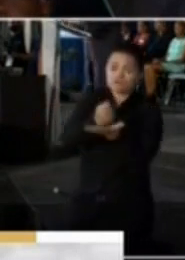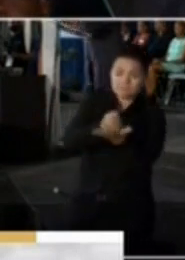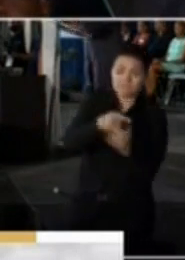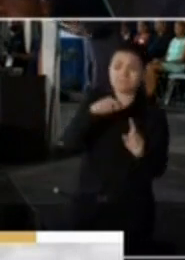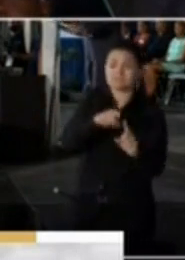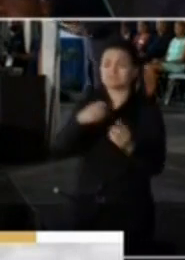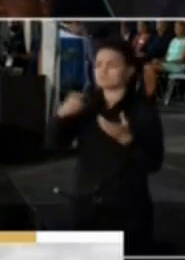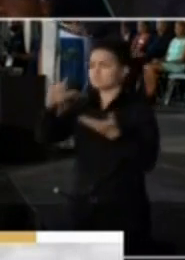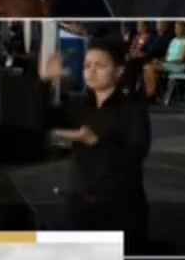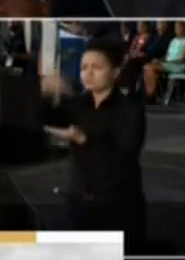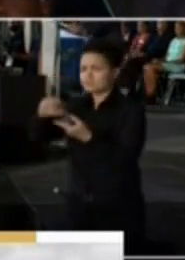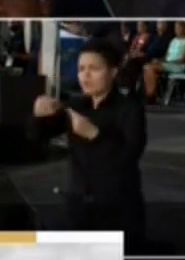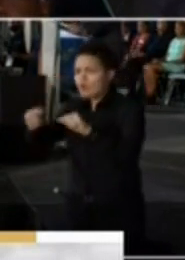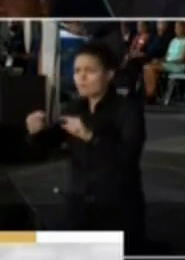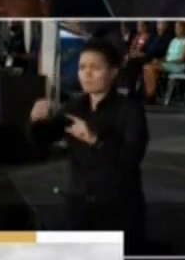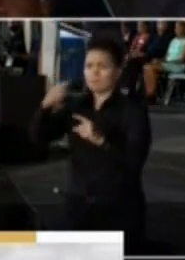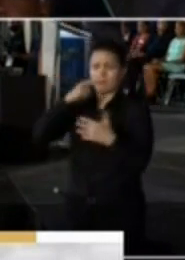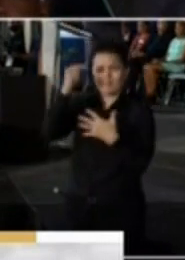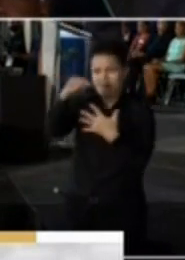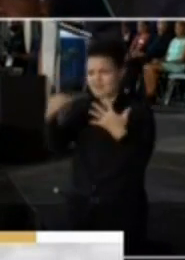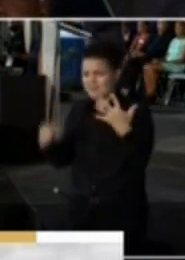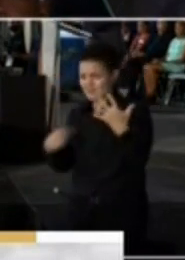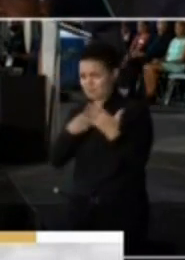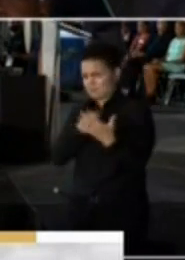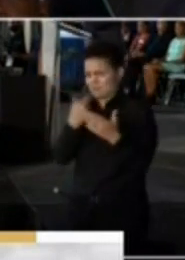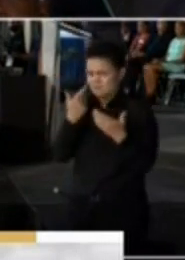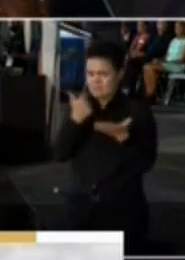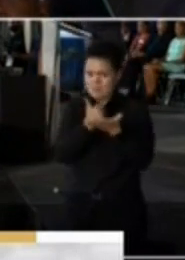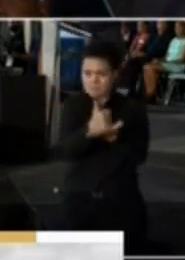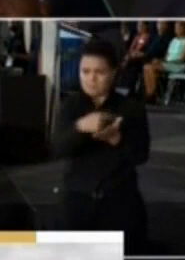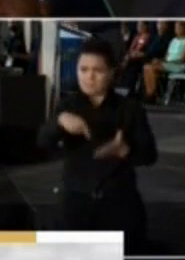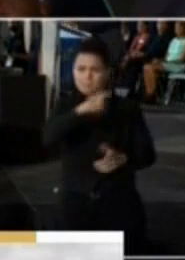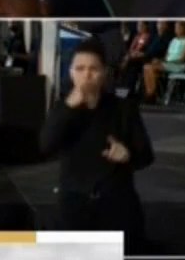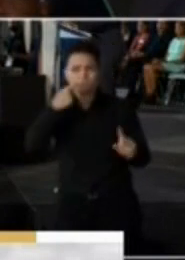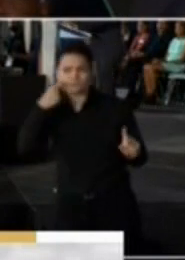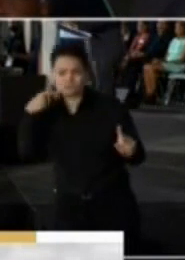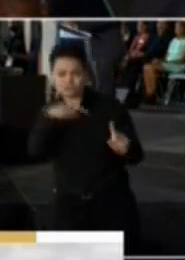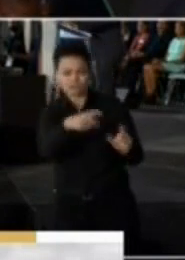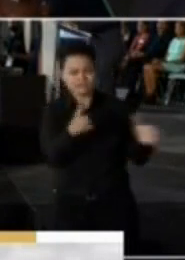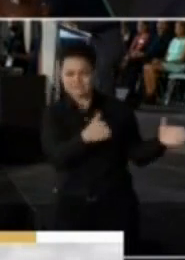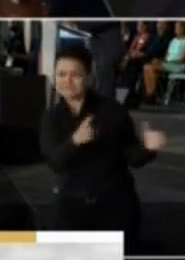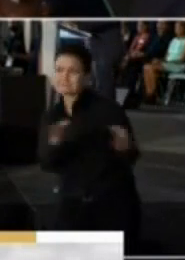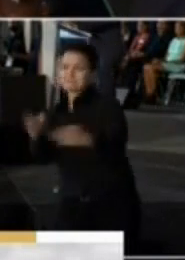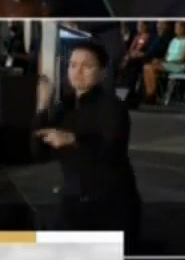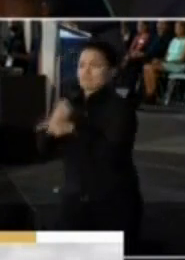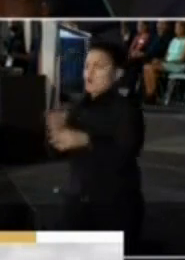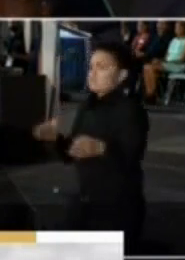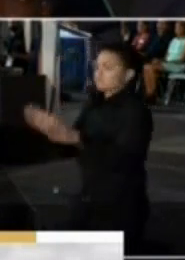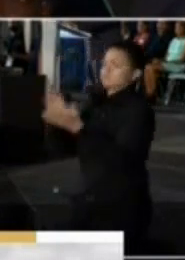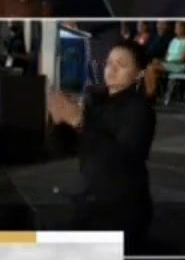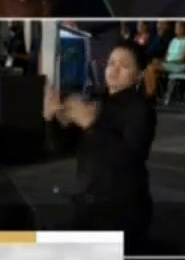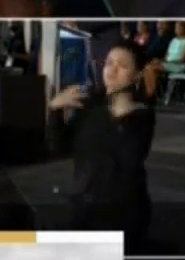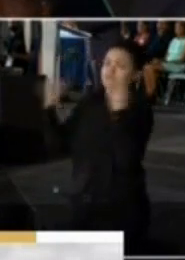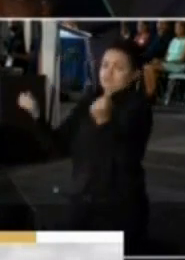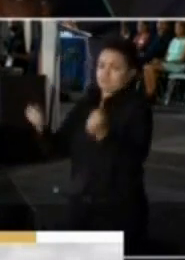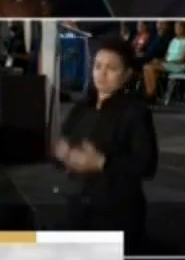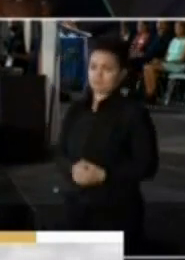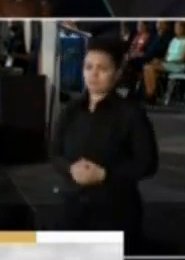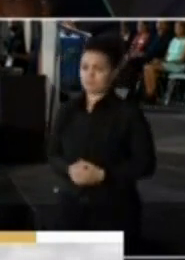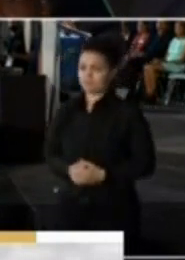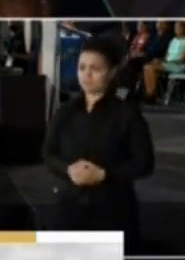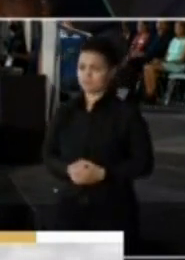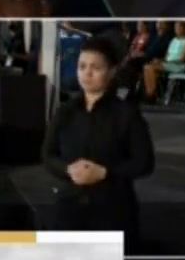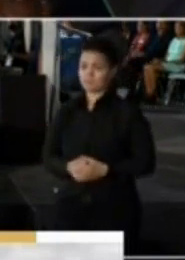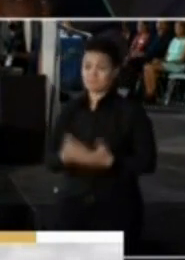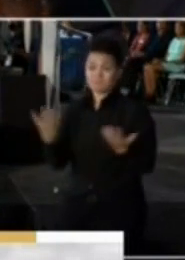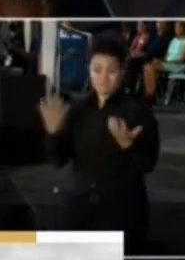struggling with addiction get on and stay on the road to recovery. We don't have a choice. Failure is not an